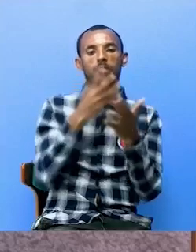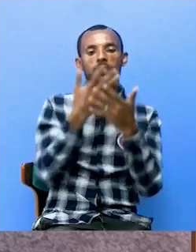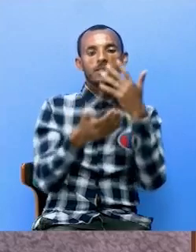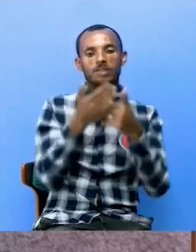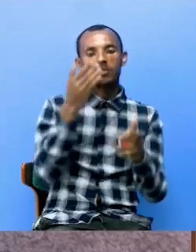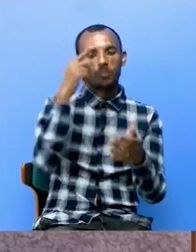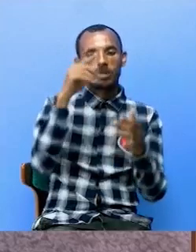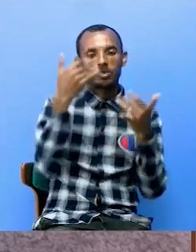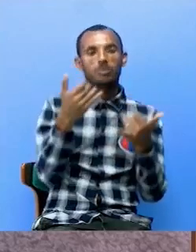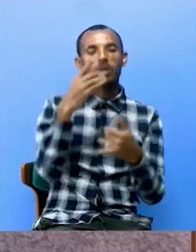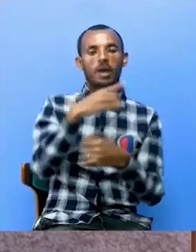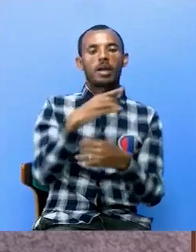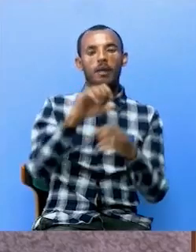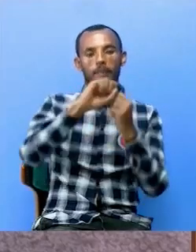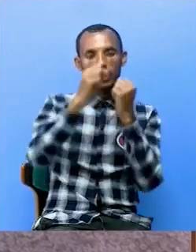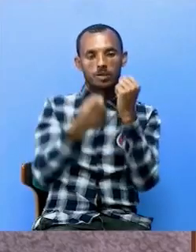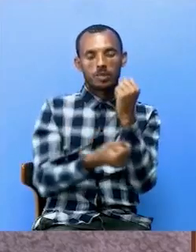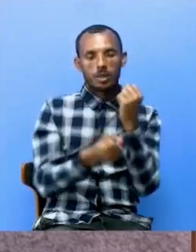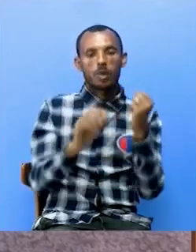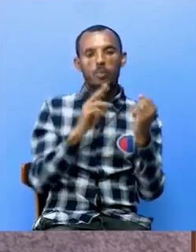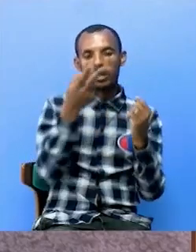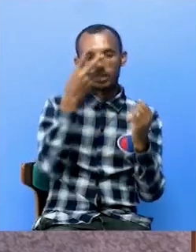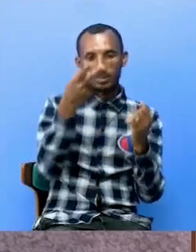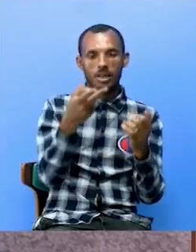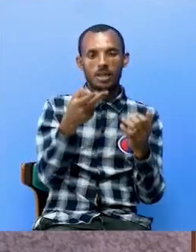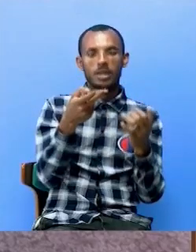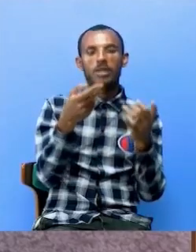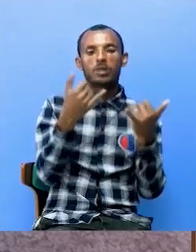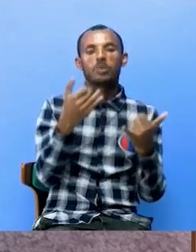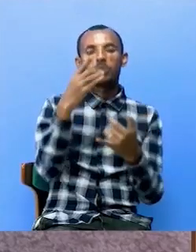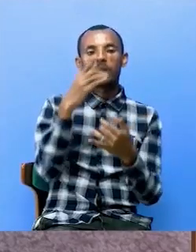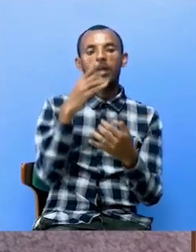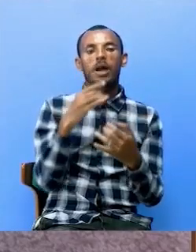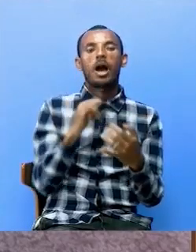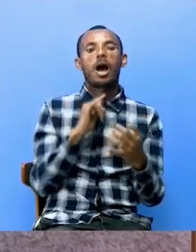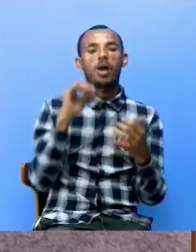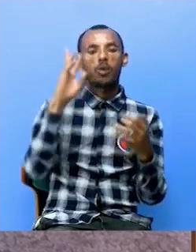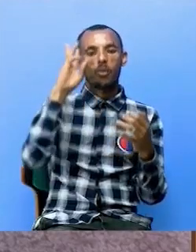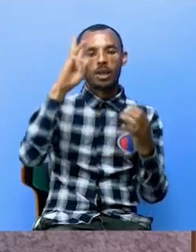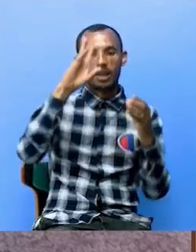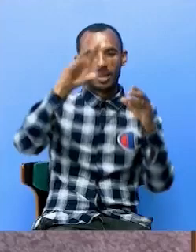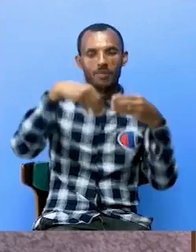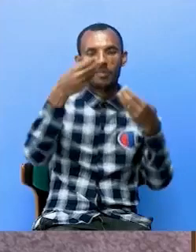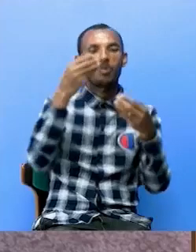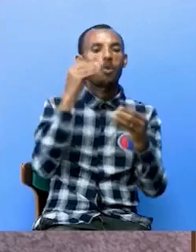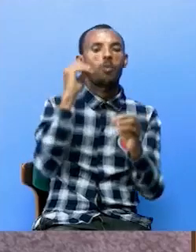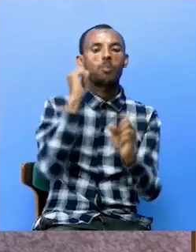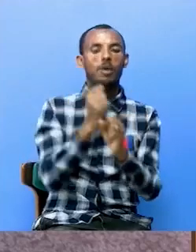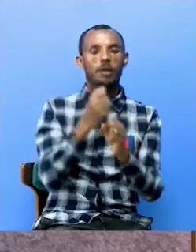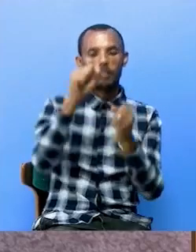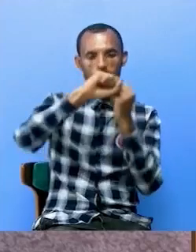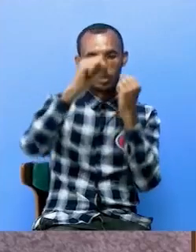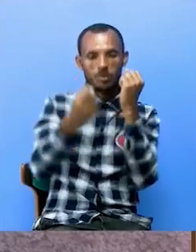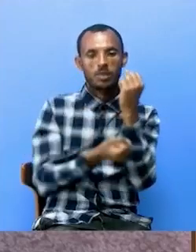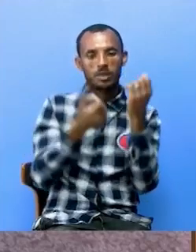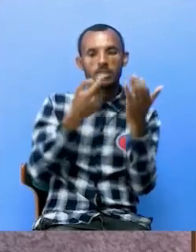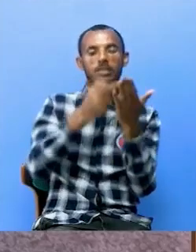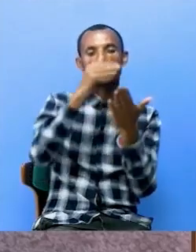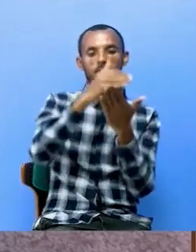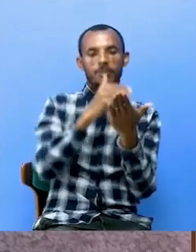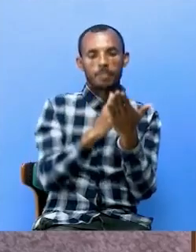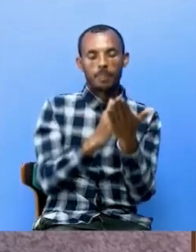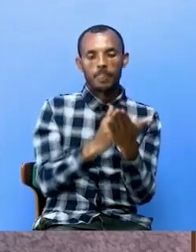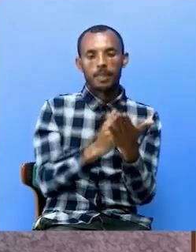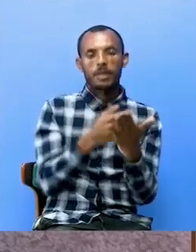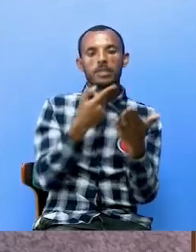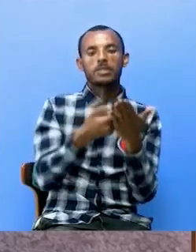for today. Based on what we have seen so far, I will give you a homework regarding this lesson, okay?